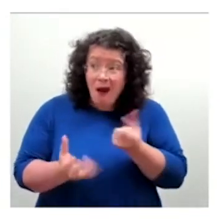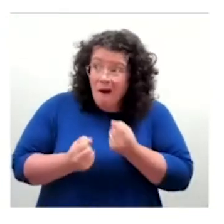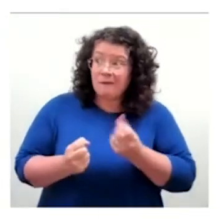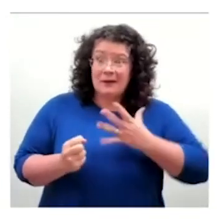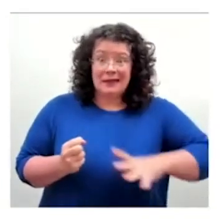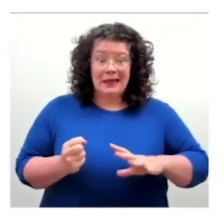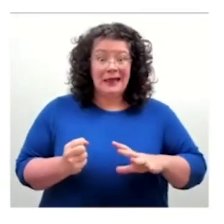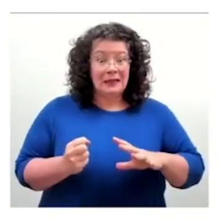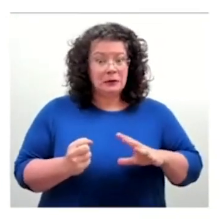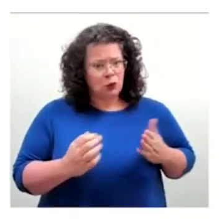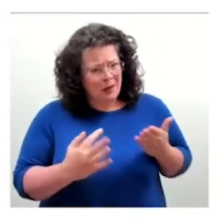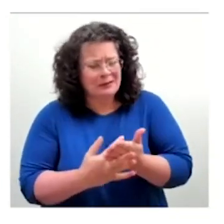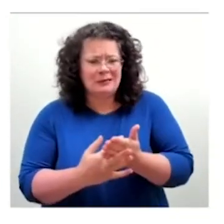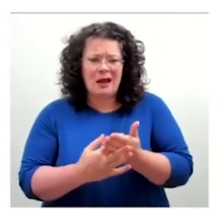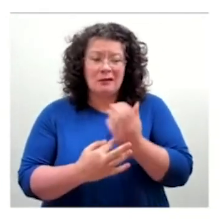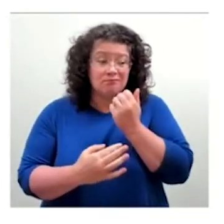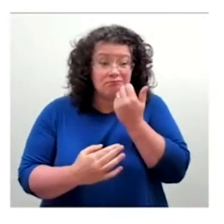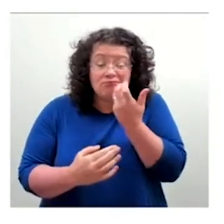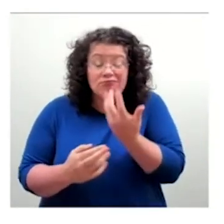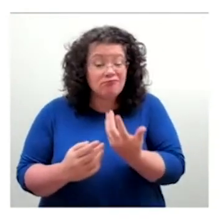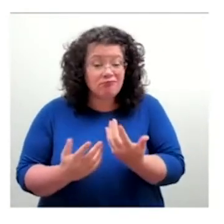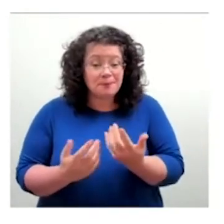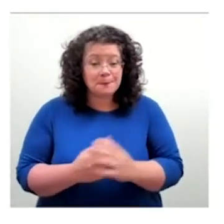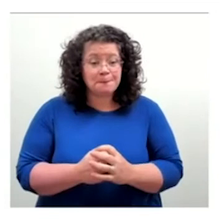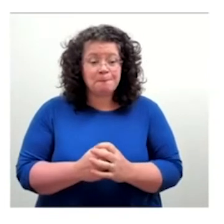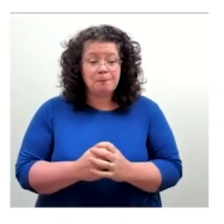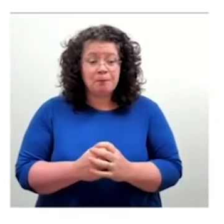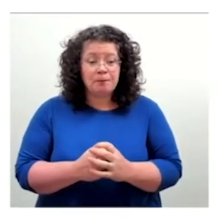so it's as important to us to make sure that we have